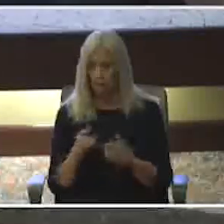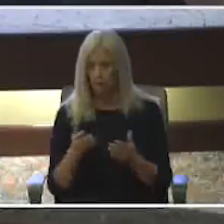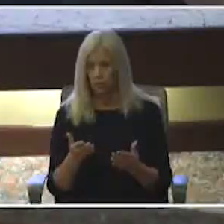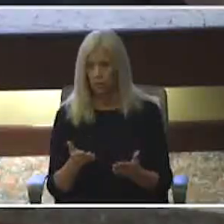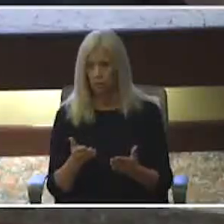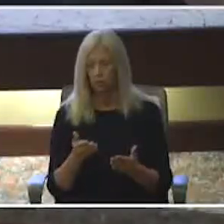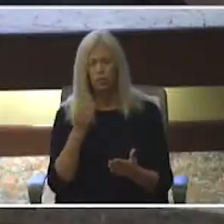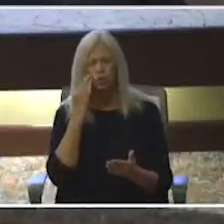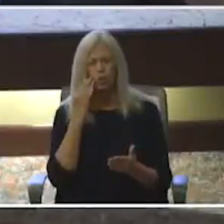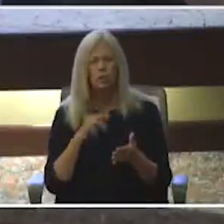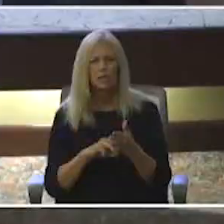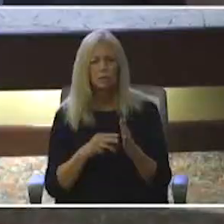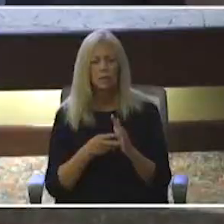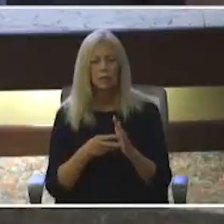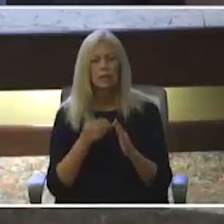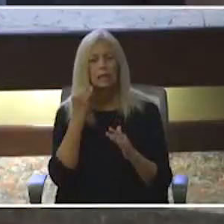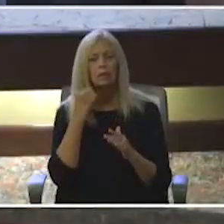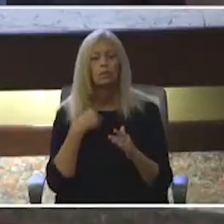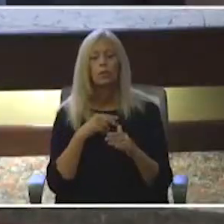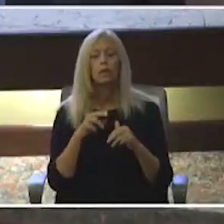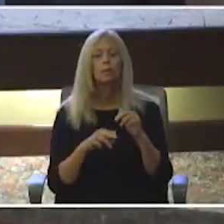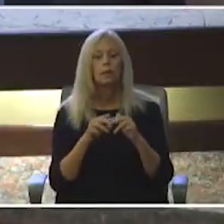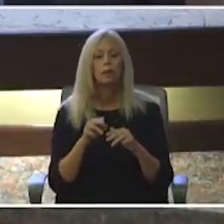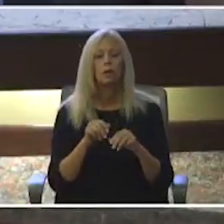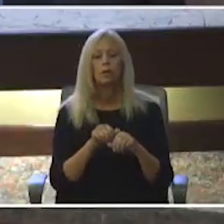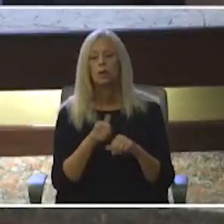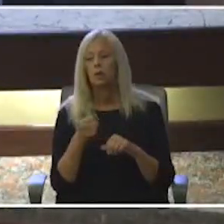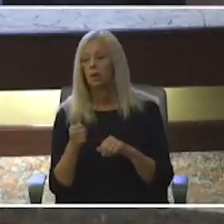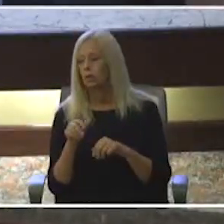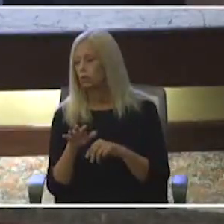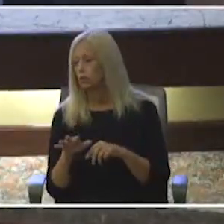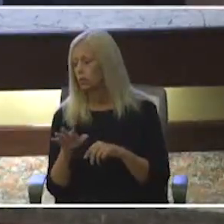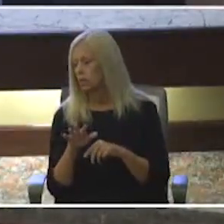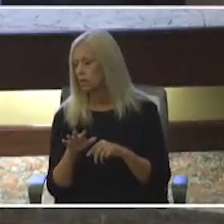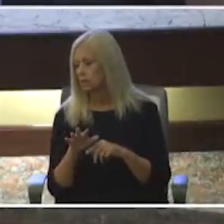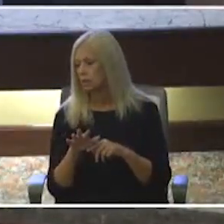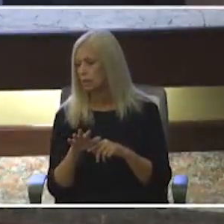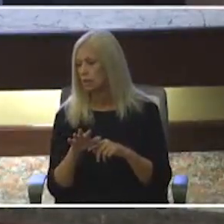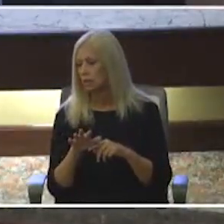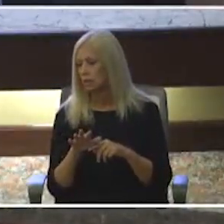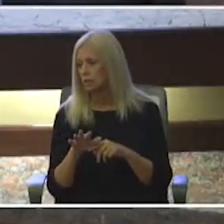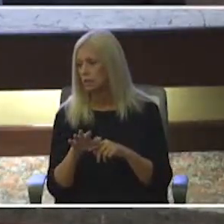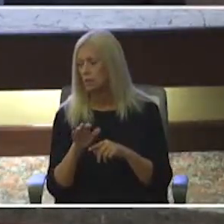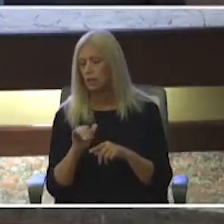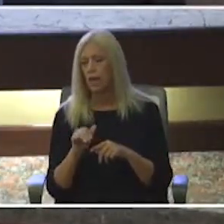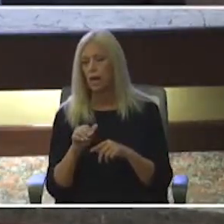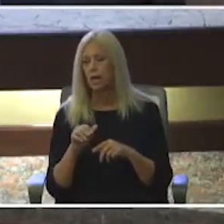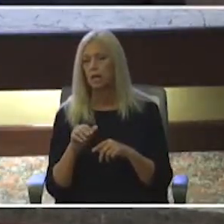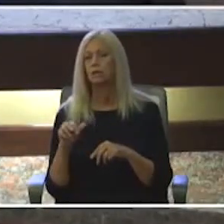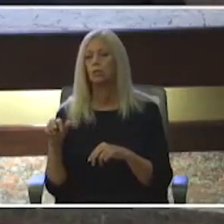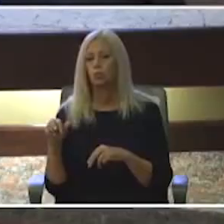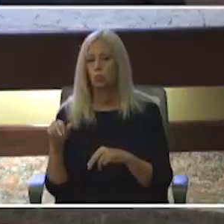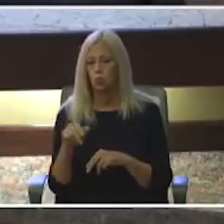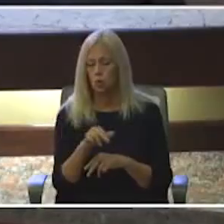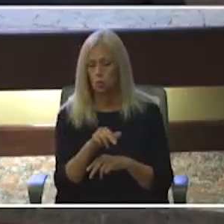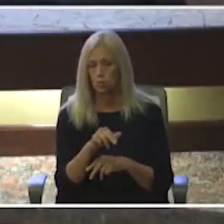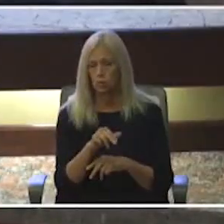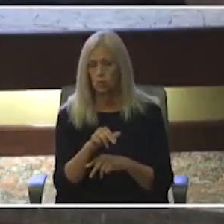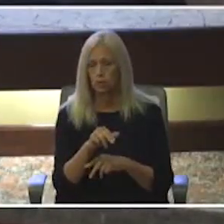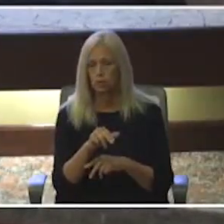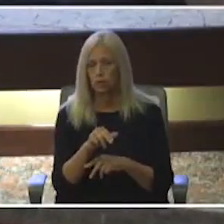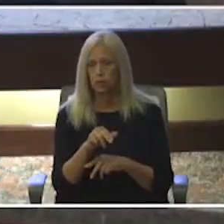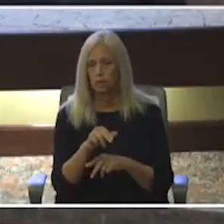impediments. You know what I mean? Because we built out on the other side near Old Buzzard Billy's, Yeah. That walkway. In the